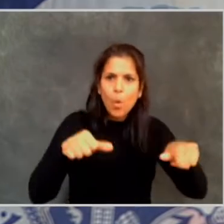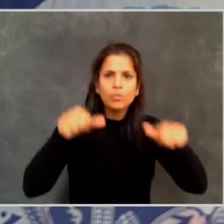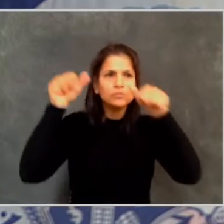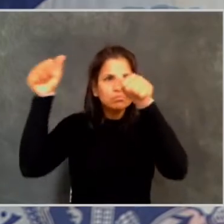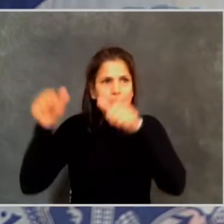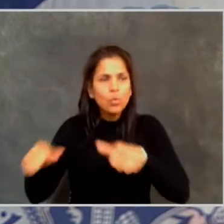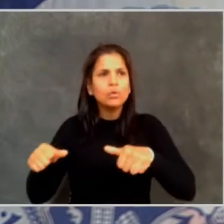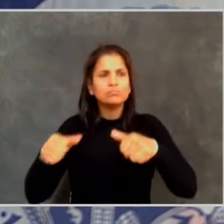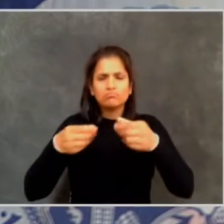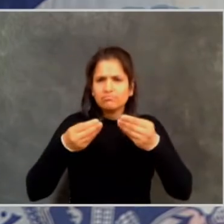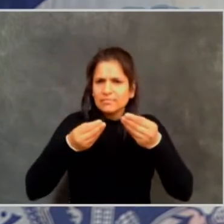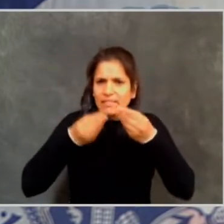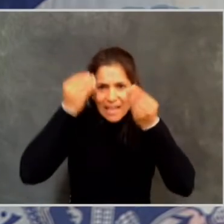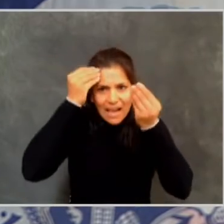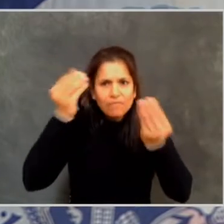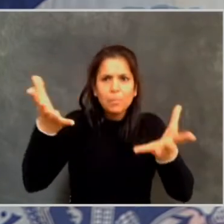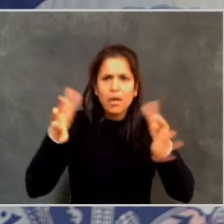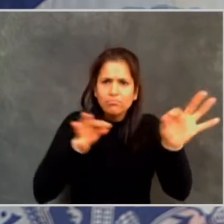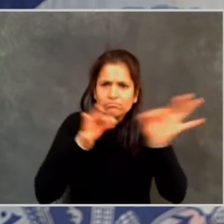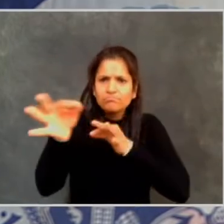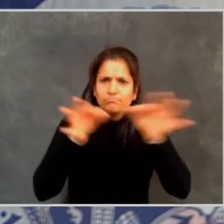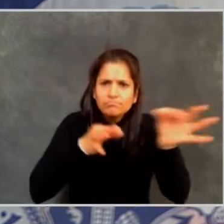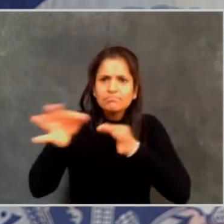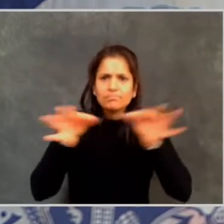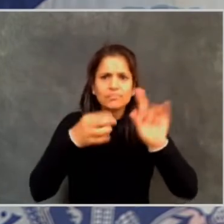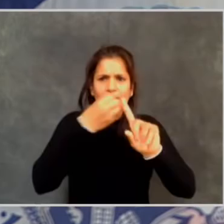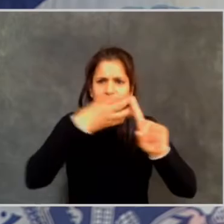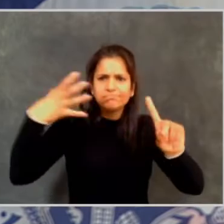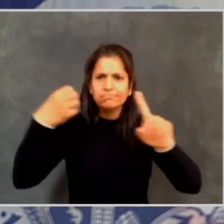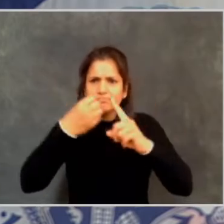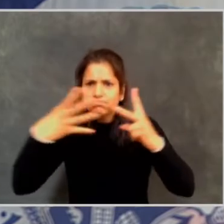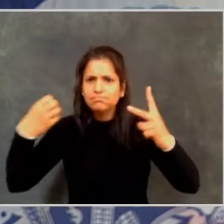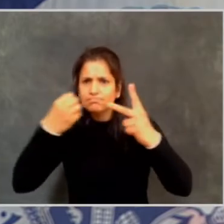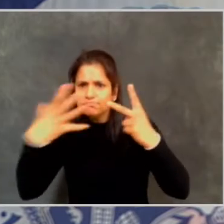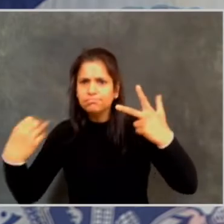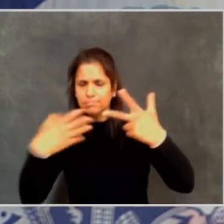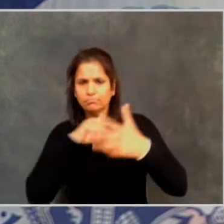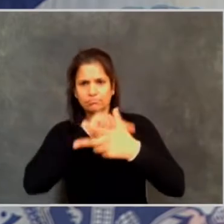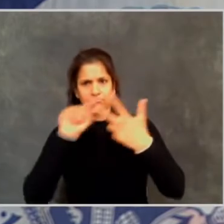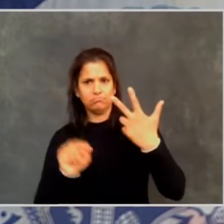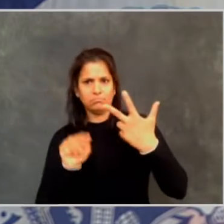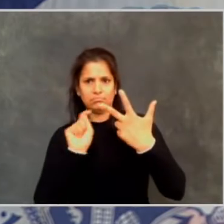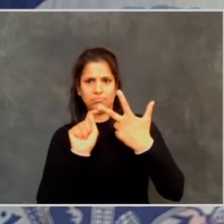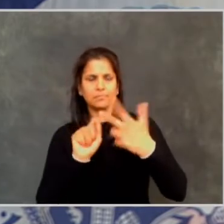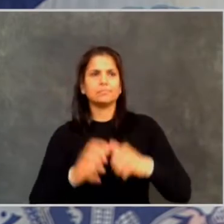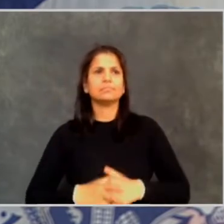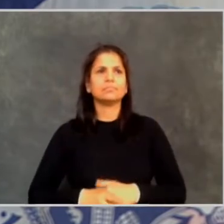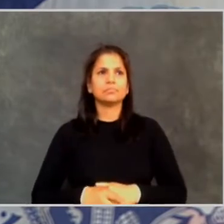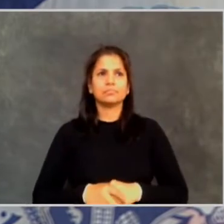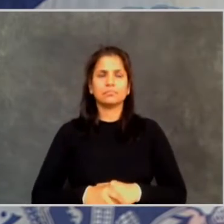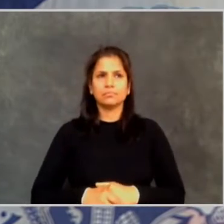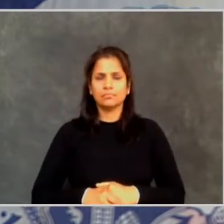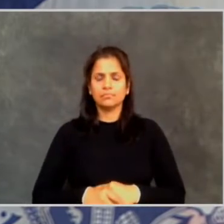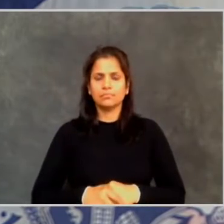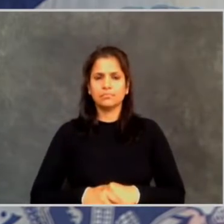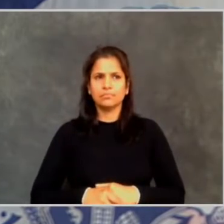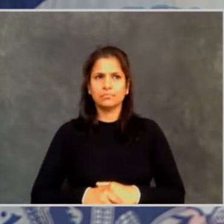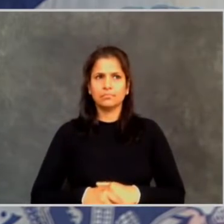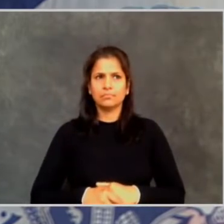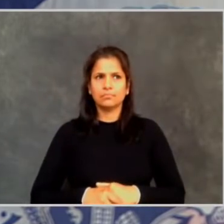We'll be unveiling that shortly. The grassroots outreach is something we're going to do that's